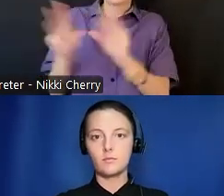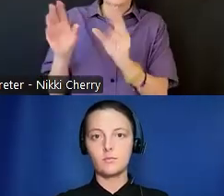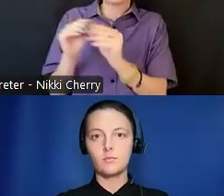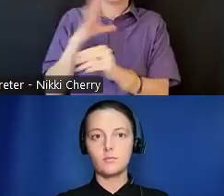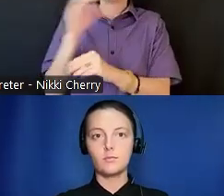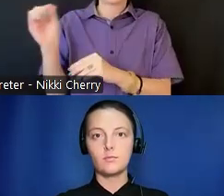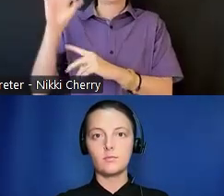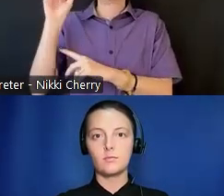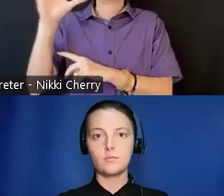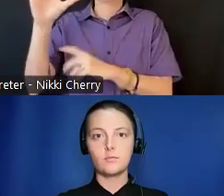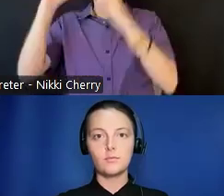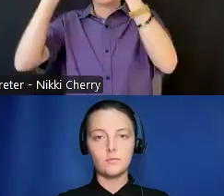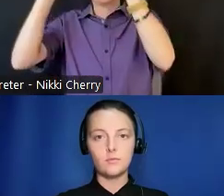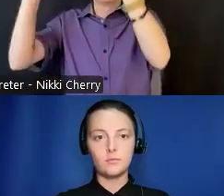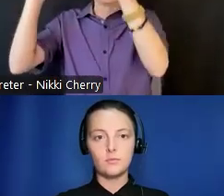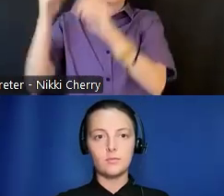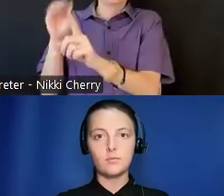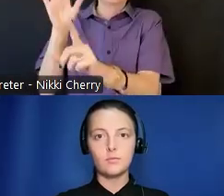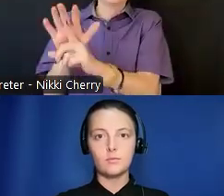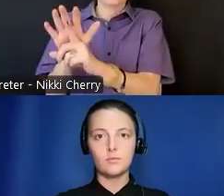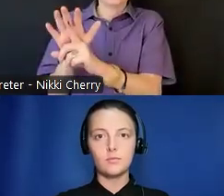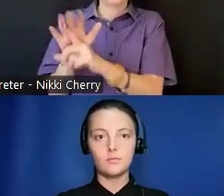orientation is also another thing that's being planned as well.